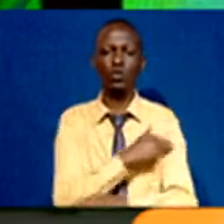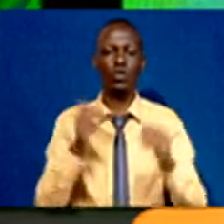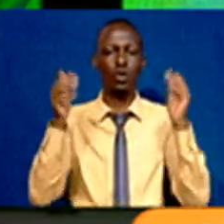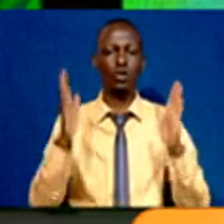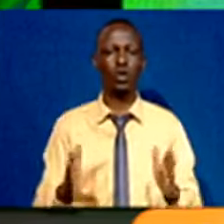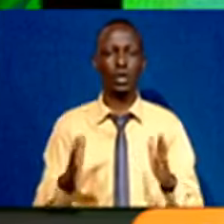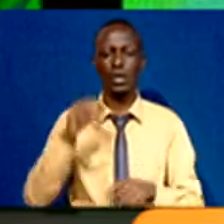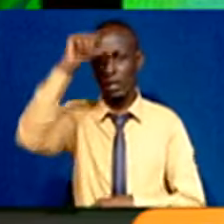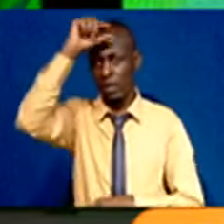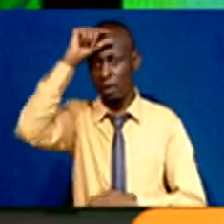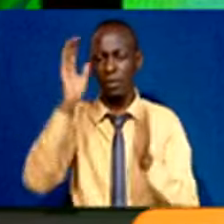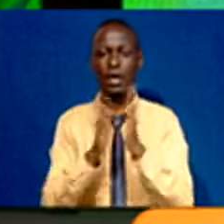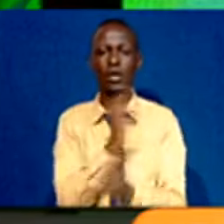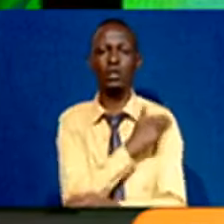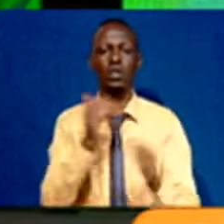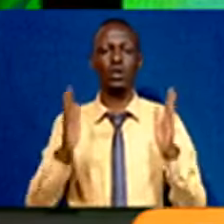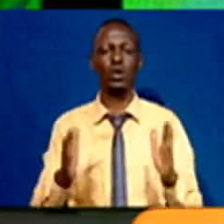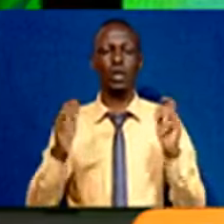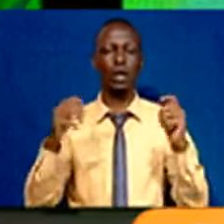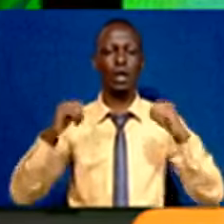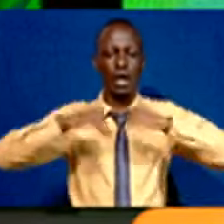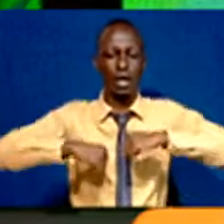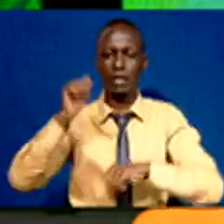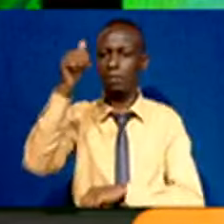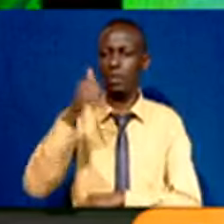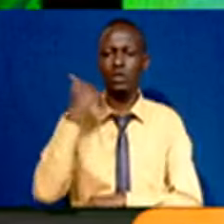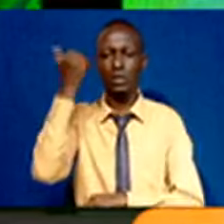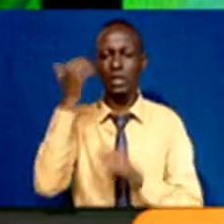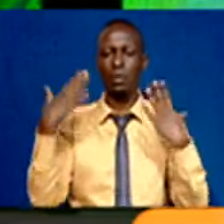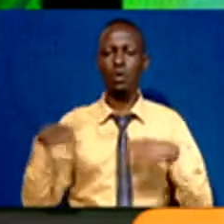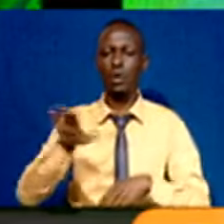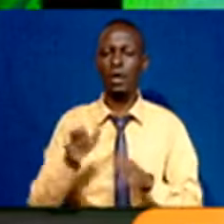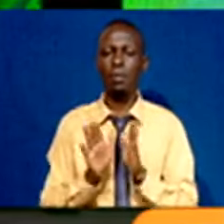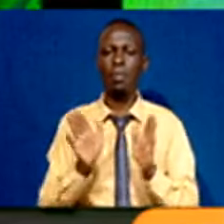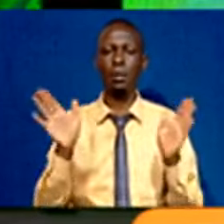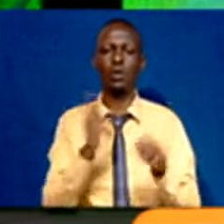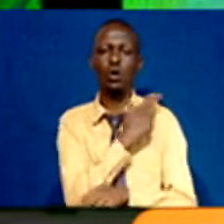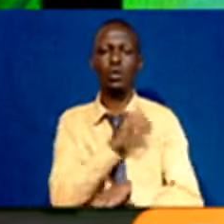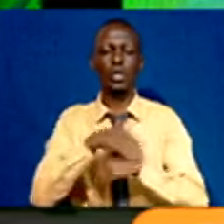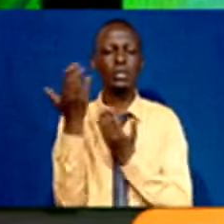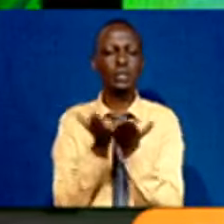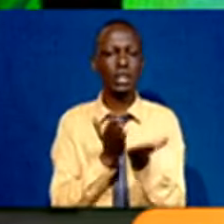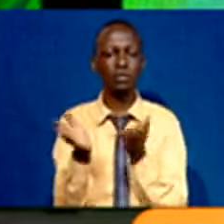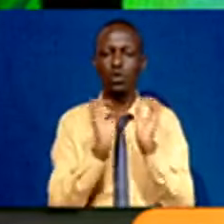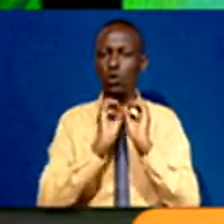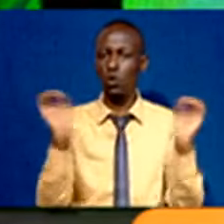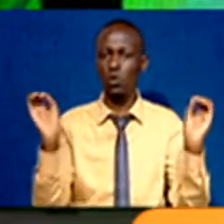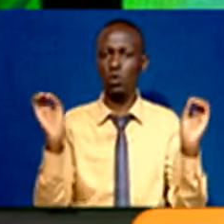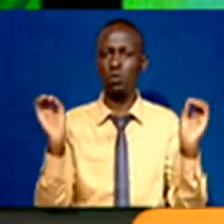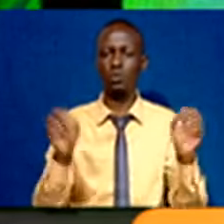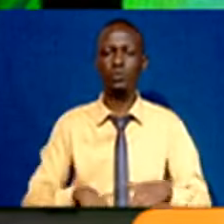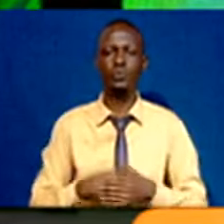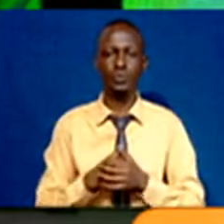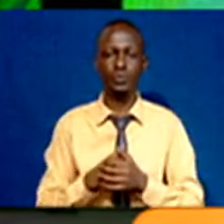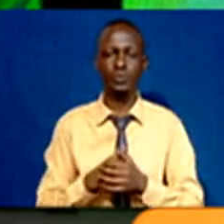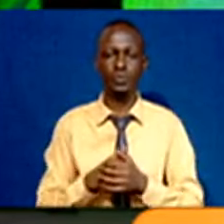between doctors and the government, patients have been turned away from public hospitals and services remain paralyzed.